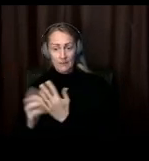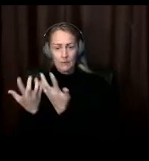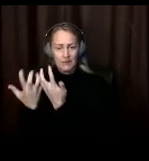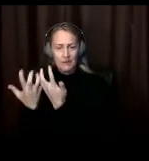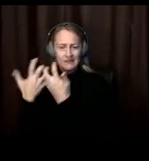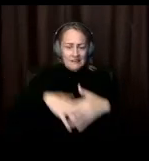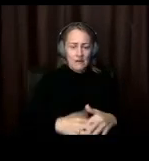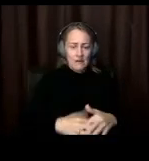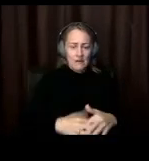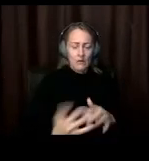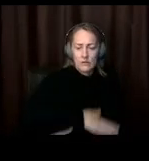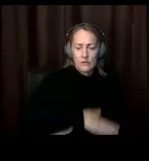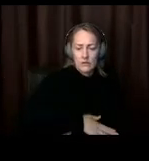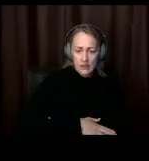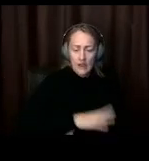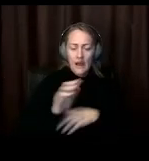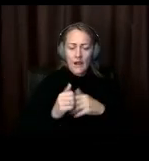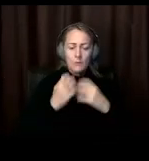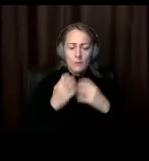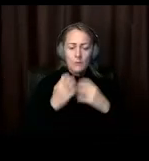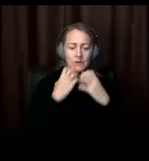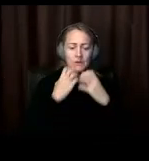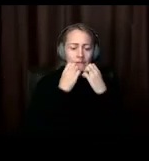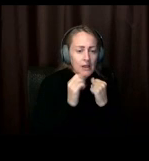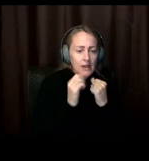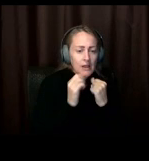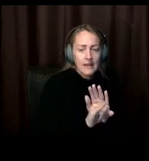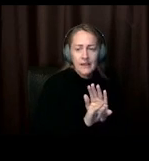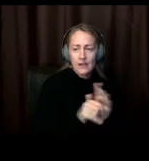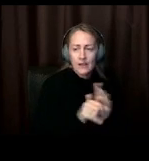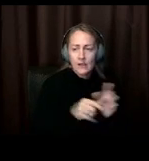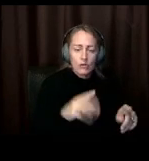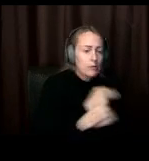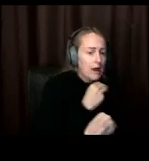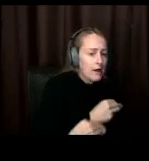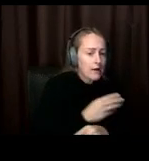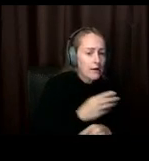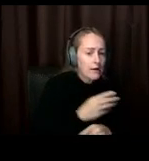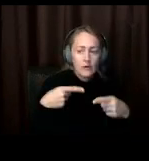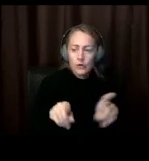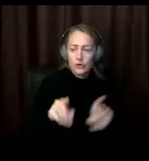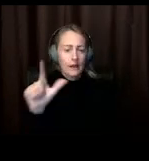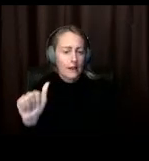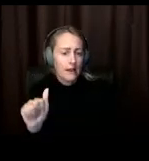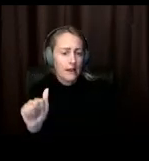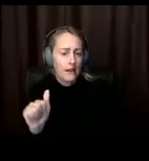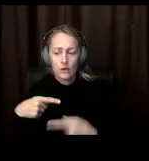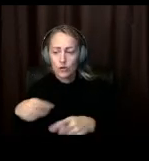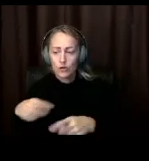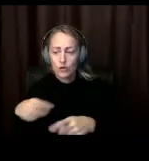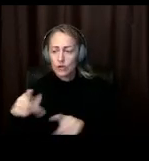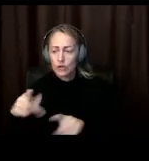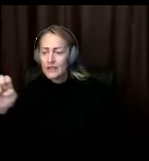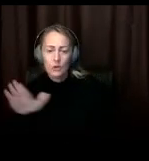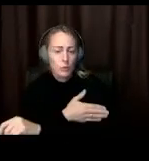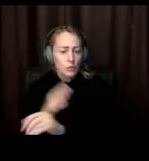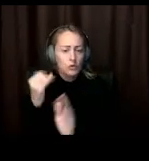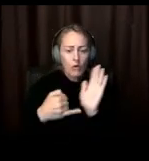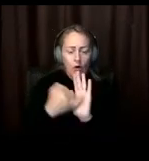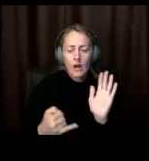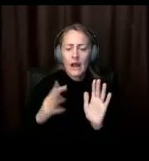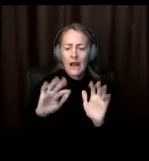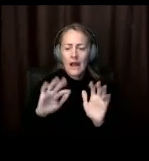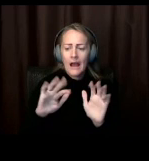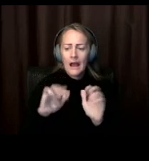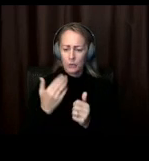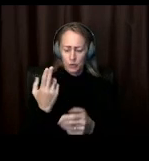identities throughout math, throughout ELA, throughout science, throughout PE, music, art? What are we doing to